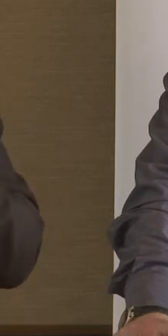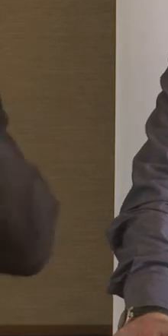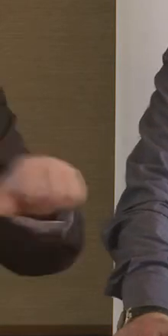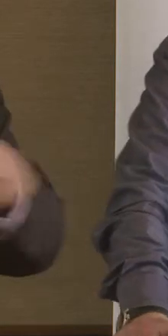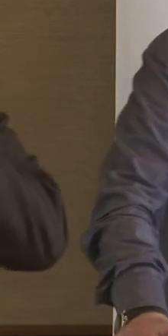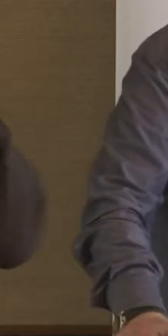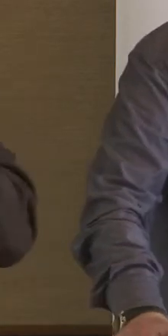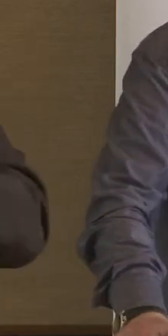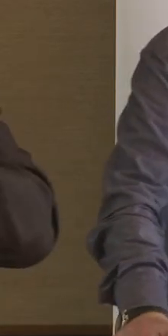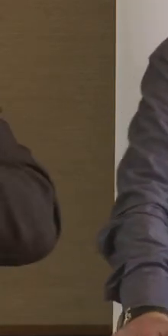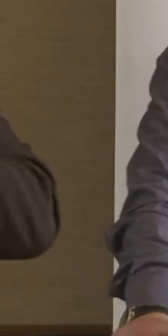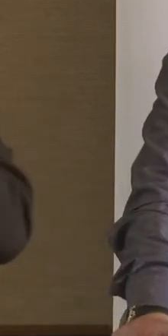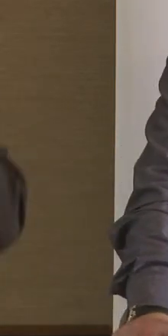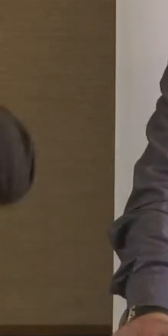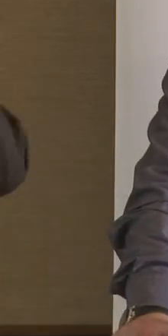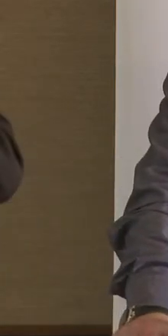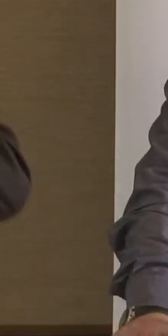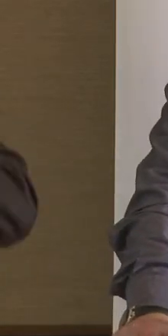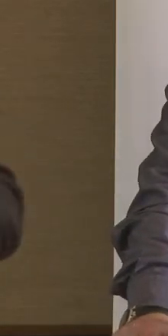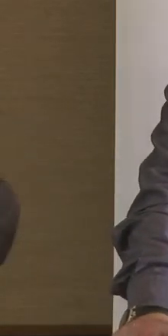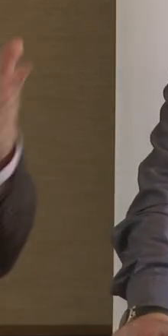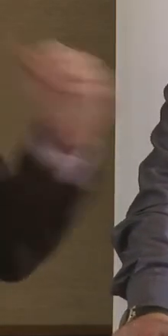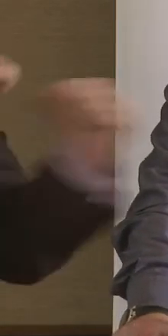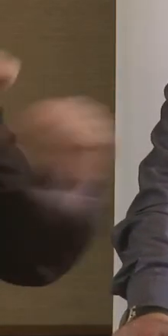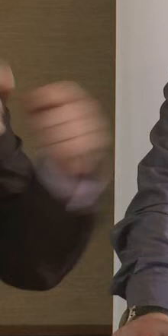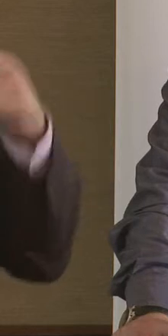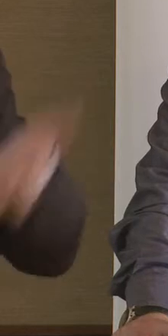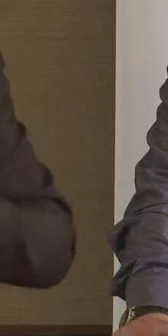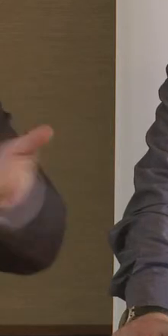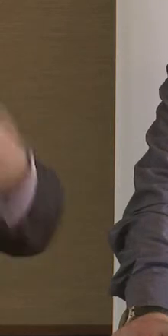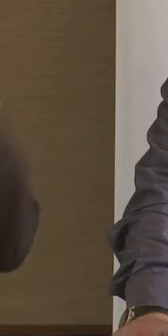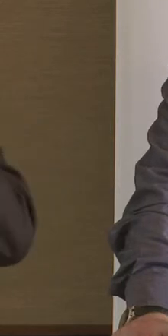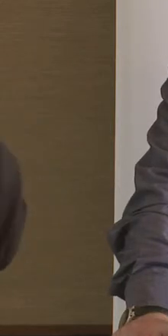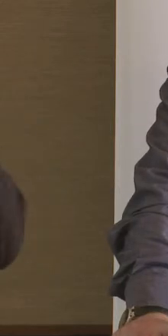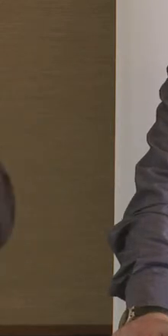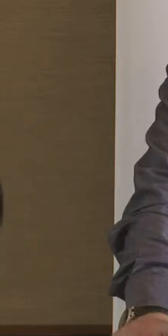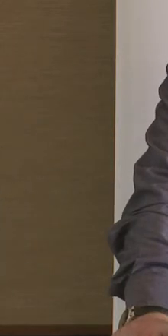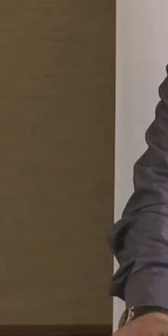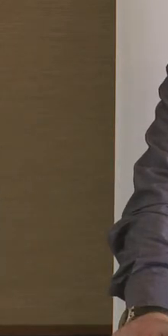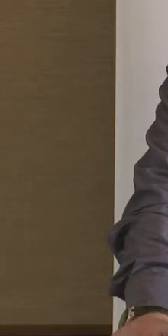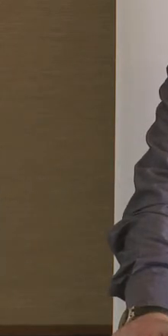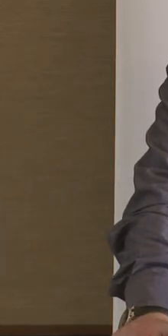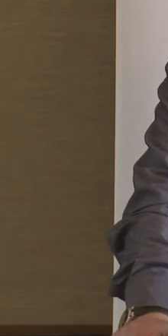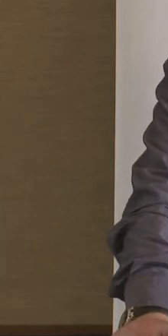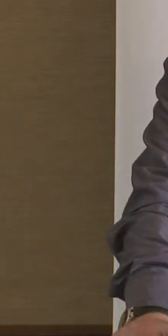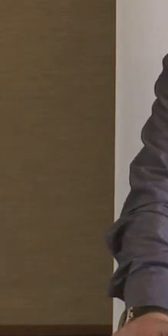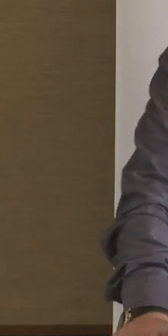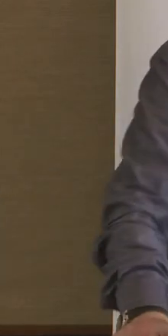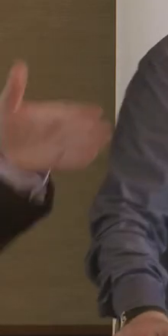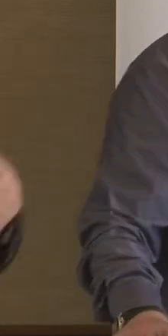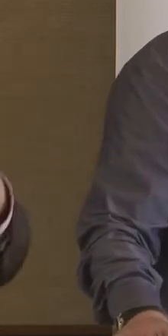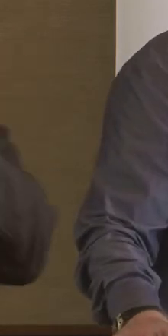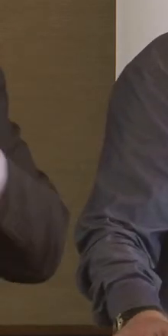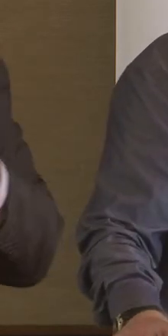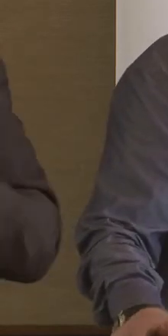produce goods and services that more citizens can benefit from, leading to a more inclusive public sector and a more